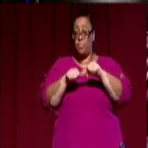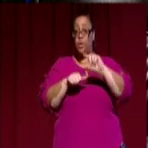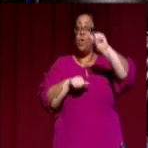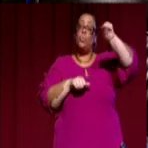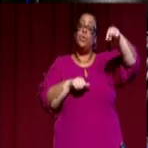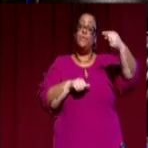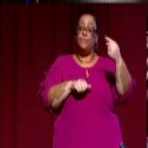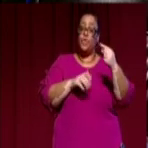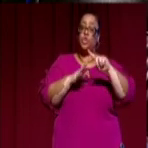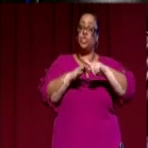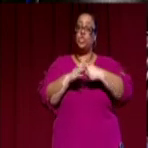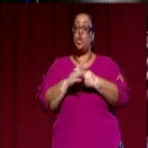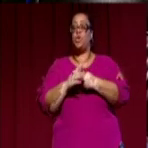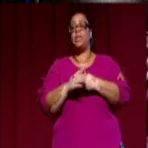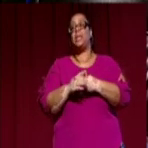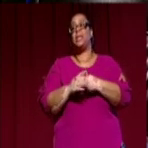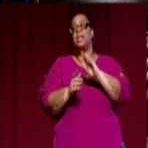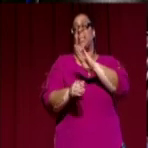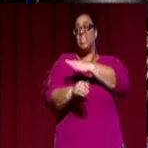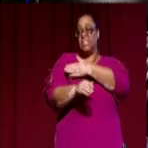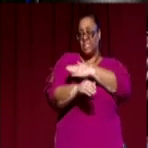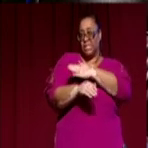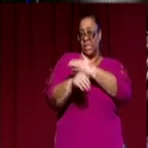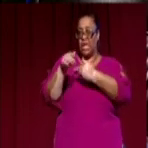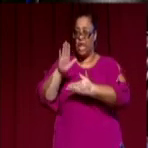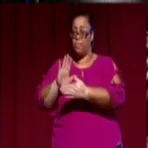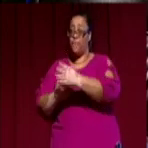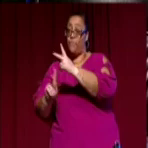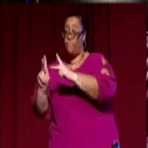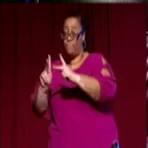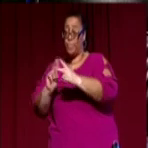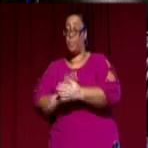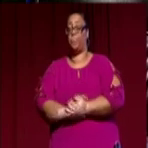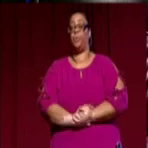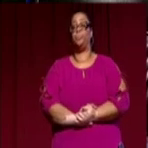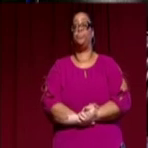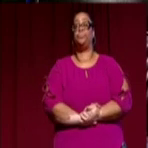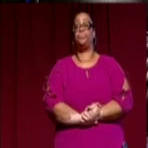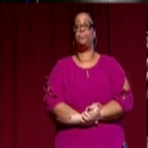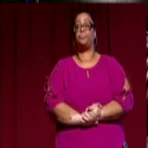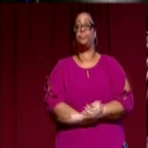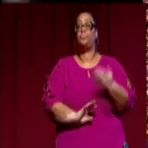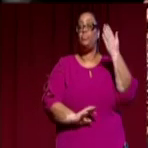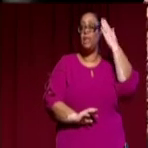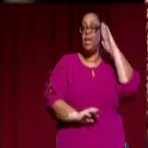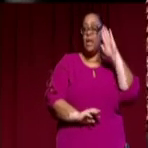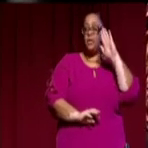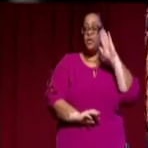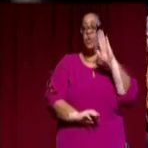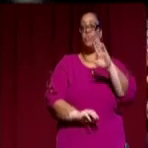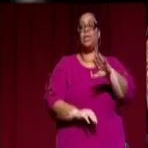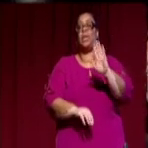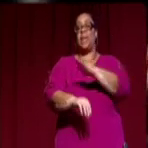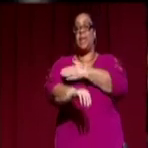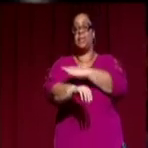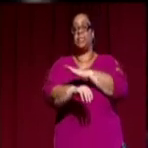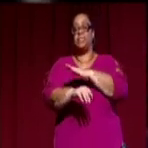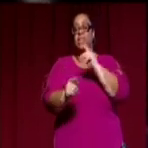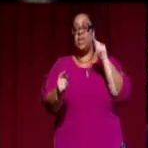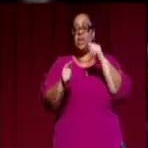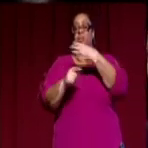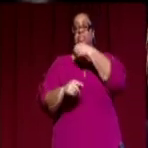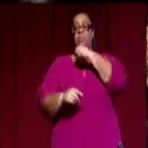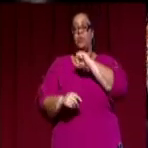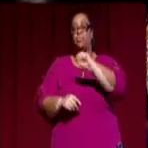first started singing on stage in front of people? I didn't know that I could sing until I was about 20 years